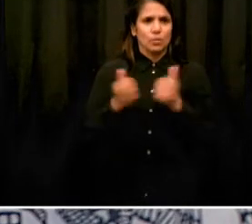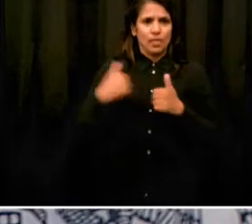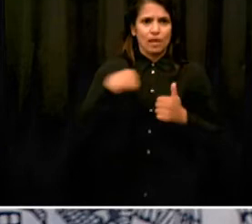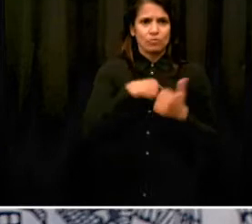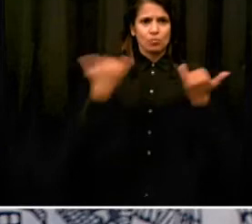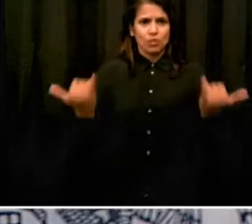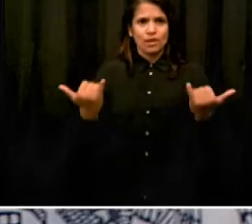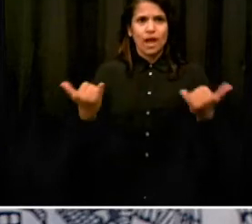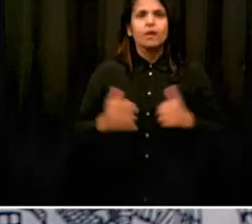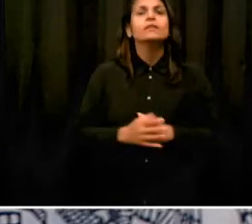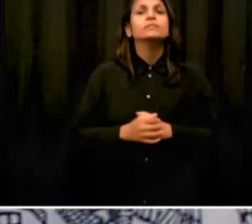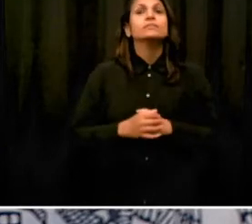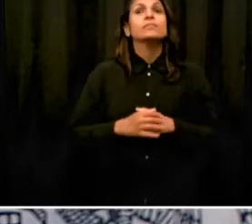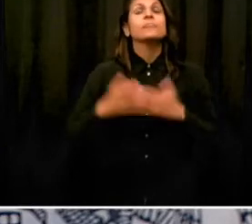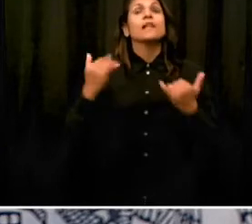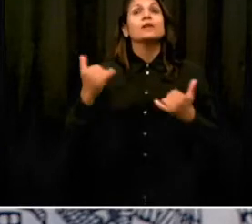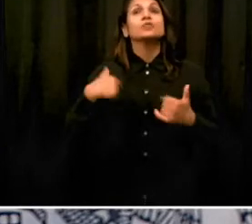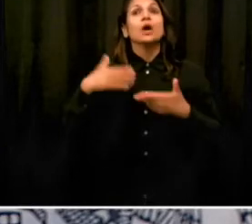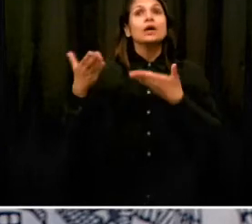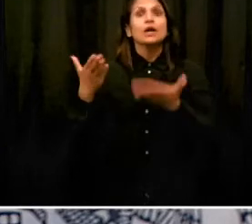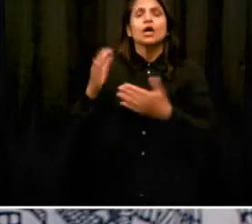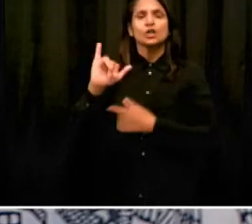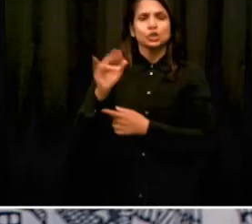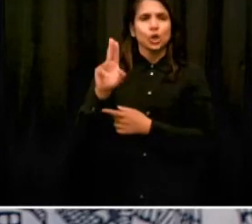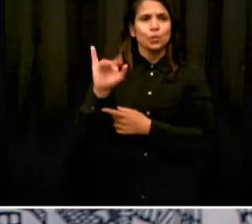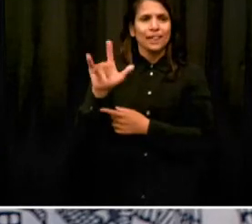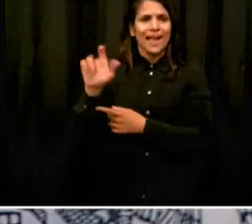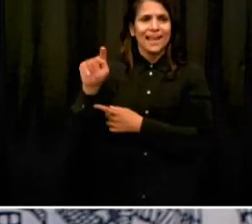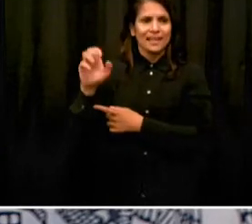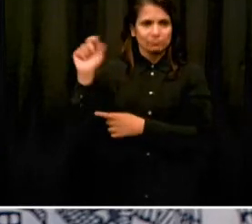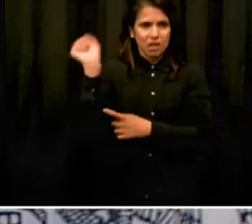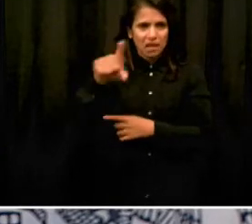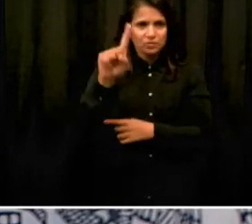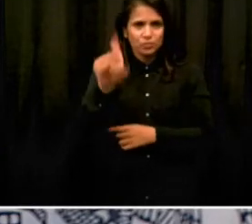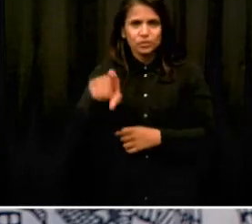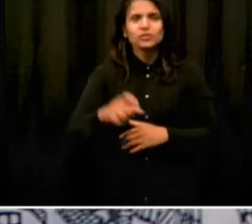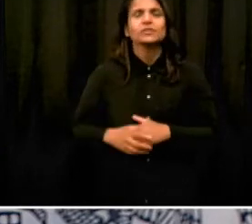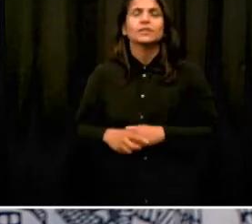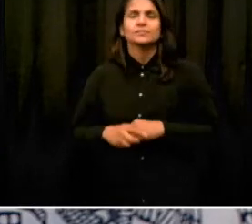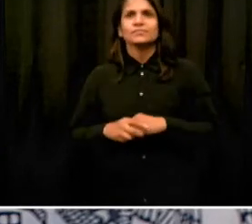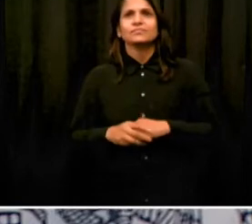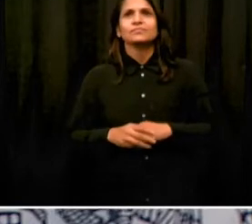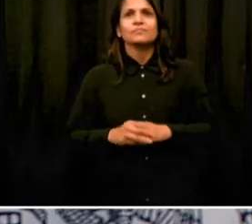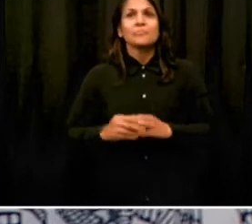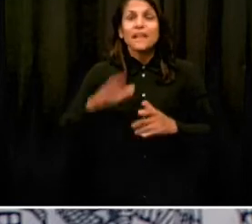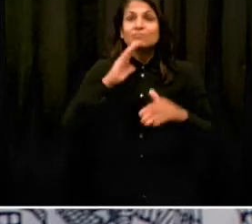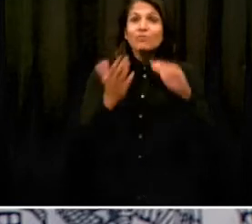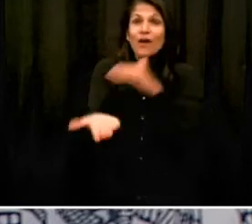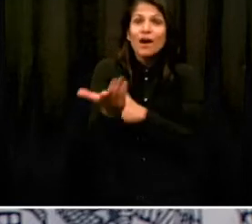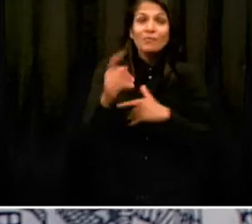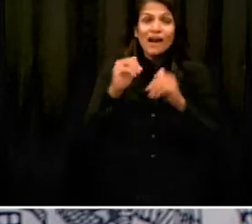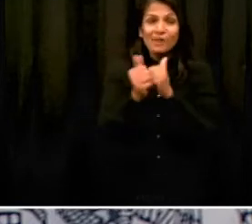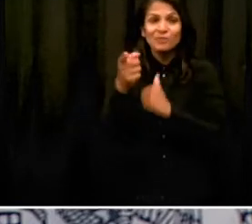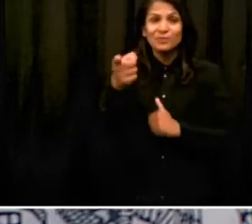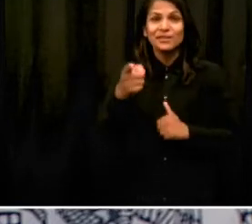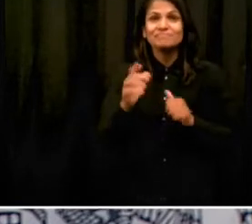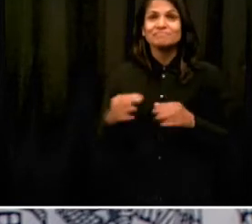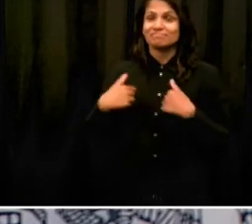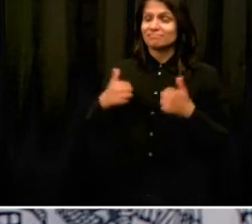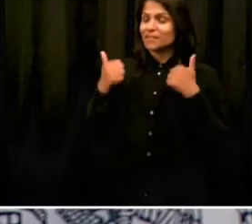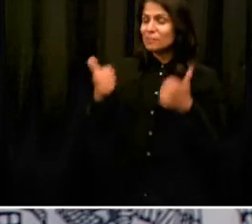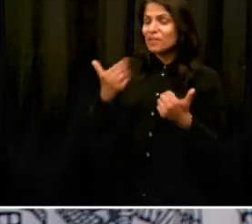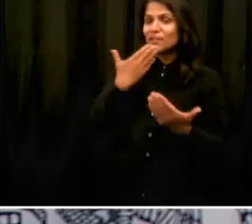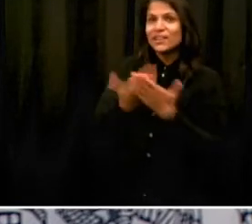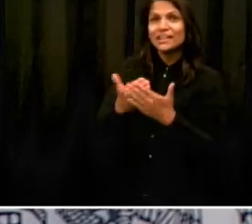Good morning, Mr. Mayor. How you doing? Good, Juliet. How are you? I'm fine, and to all on the